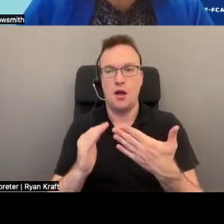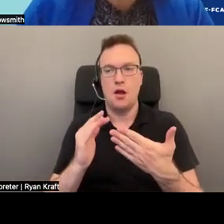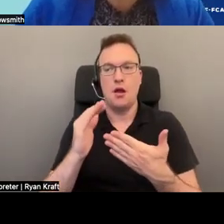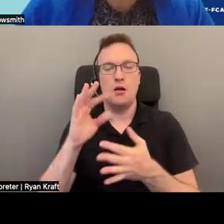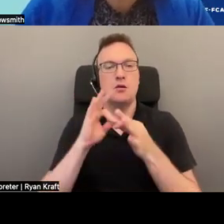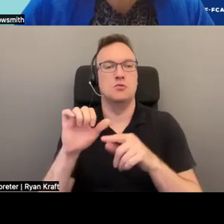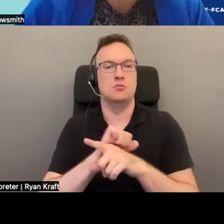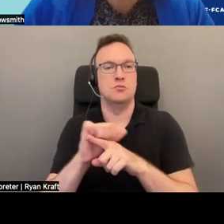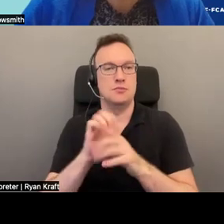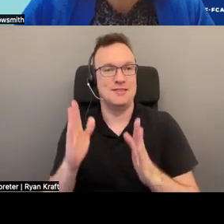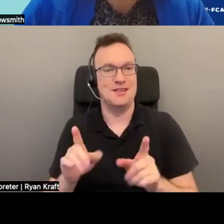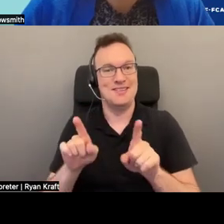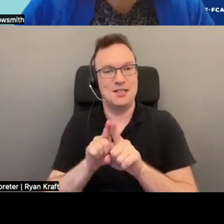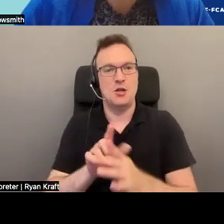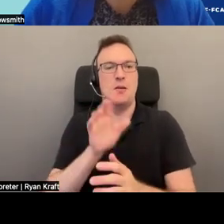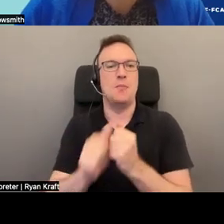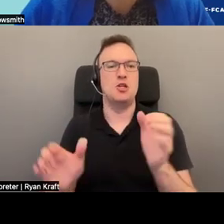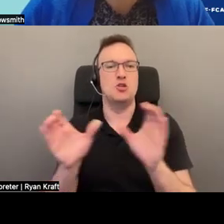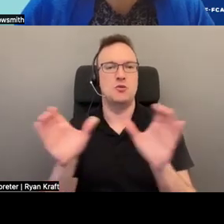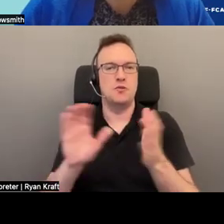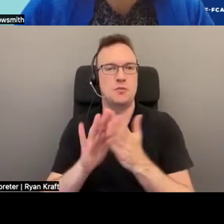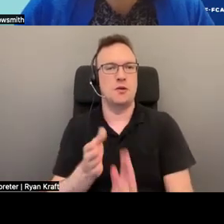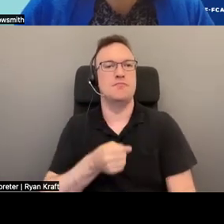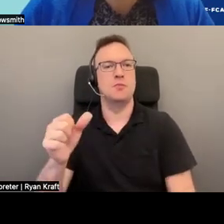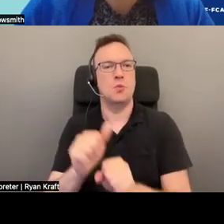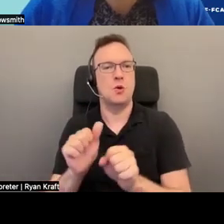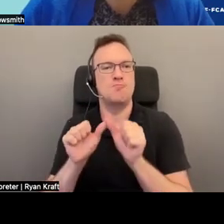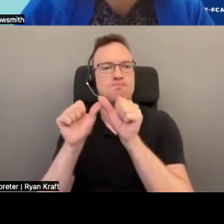apprenticeship and passing the certification examination.